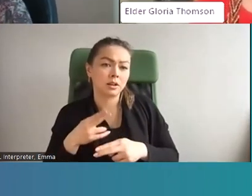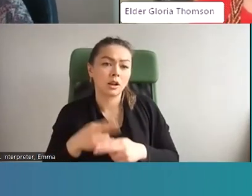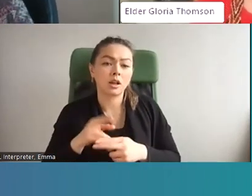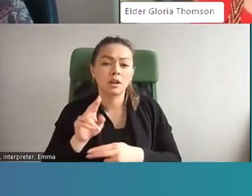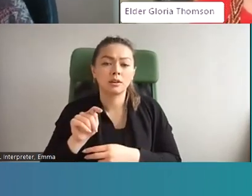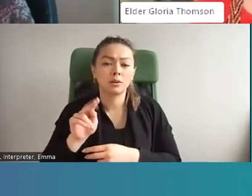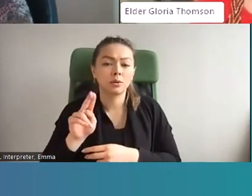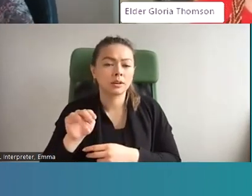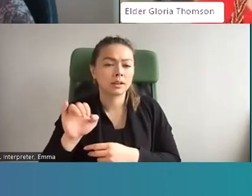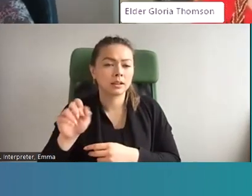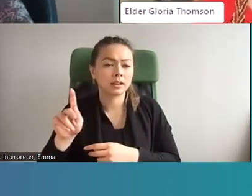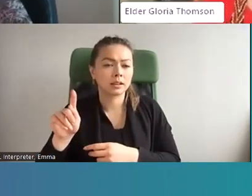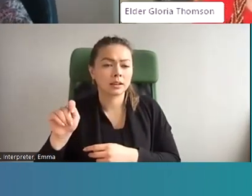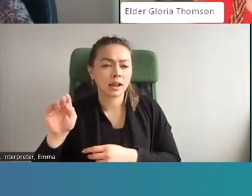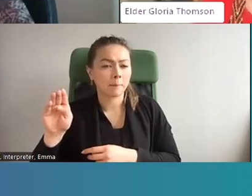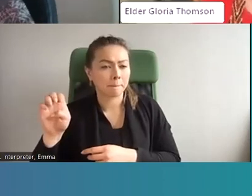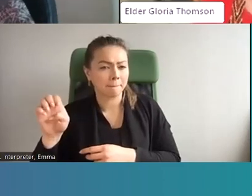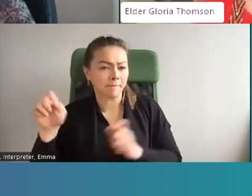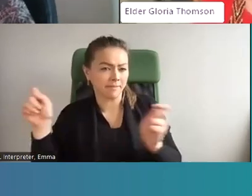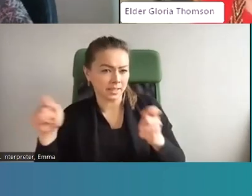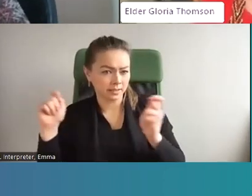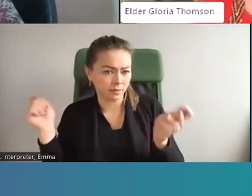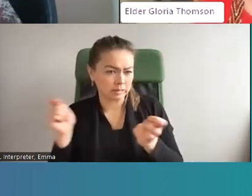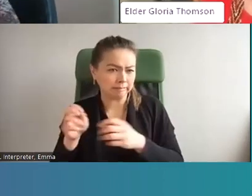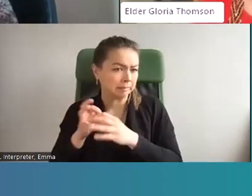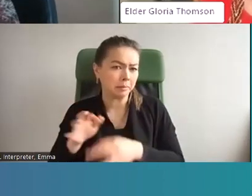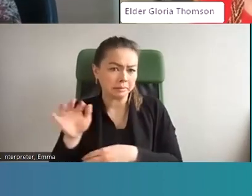Festival, and to gather people